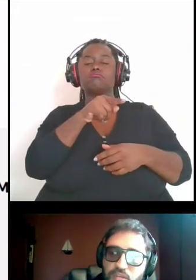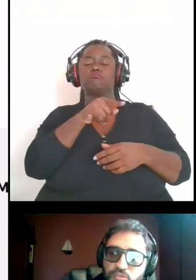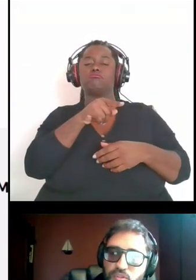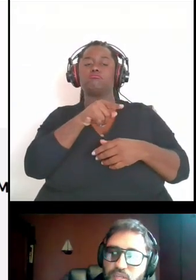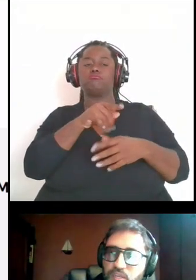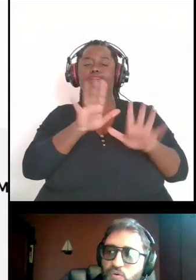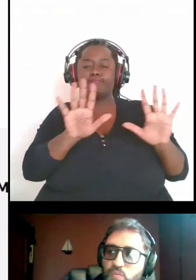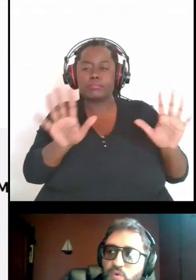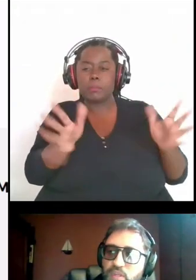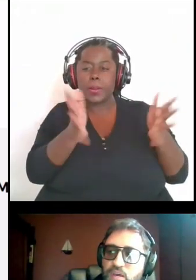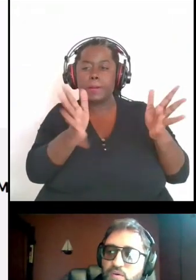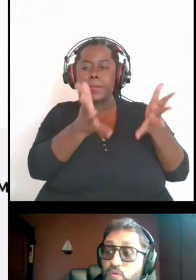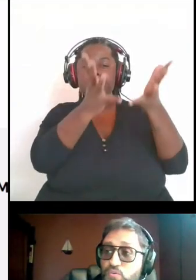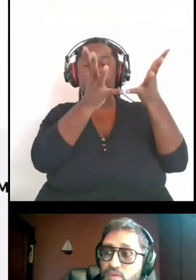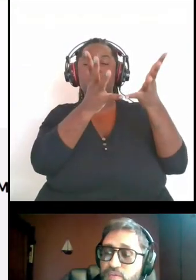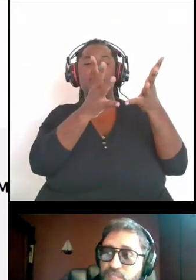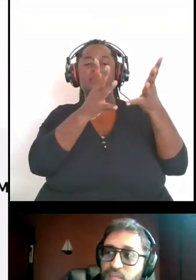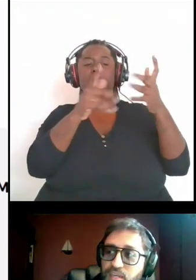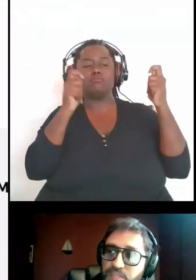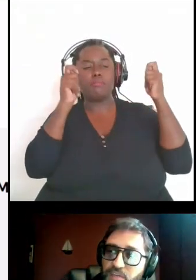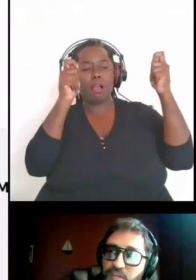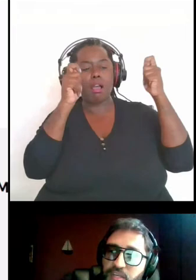what drives